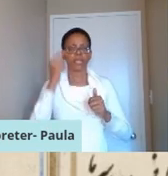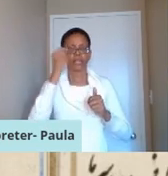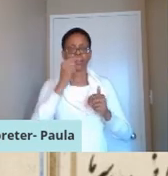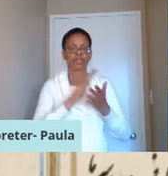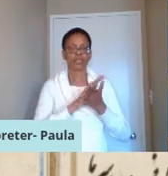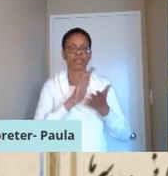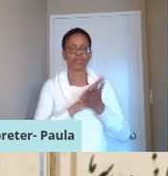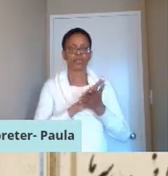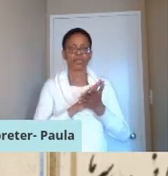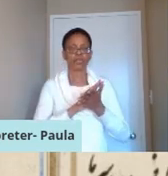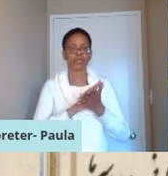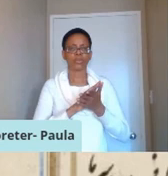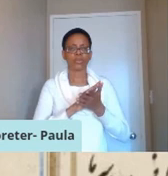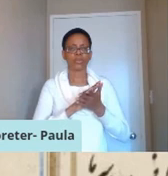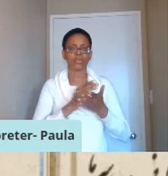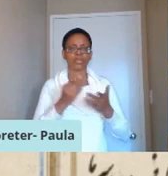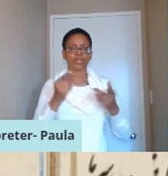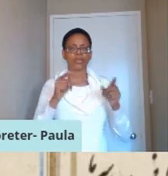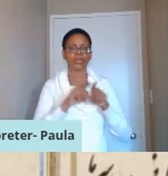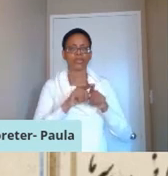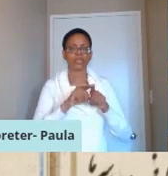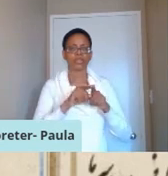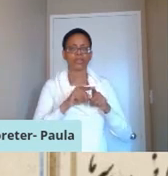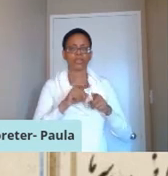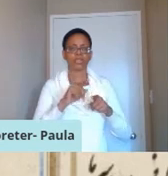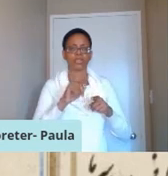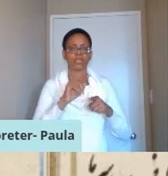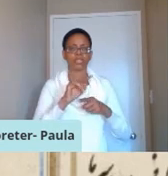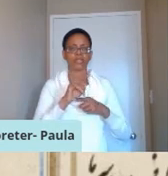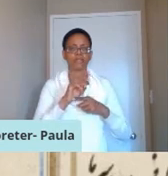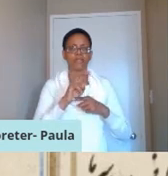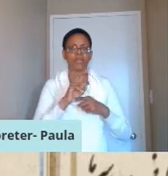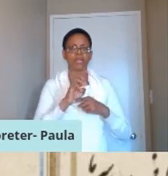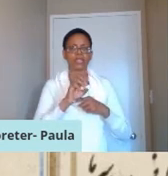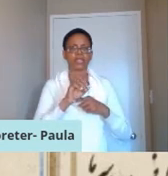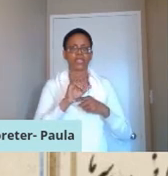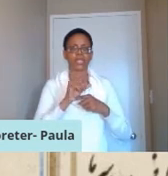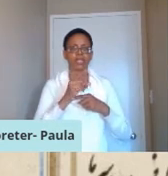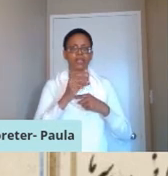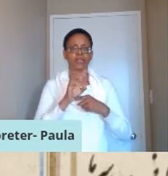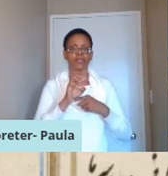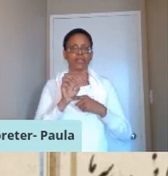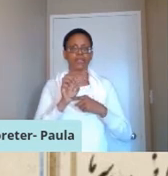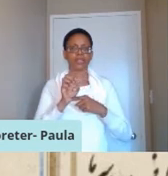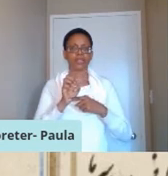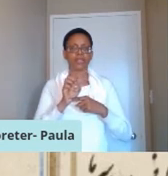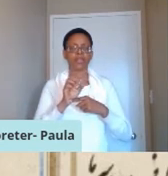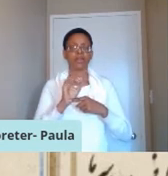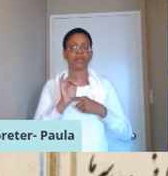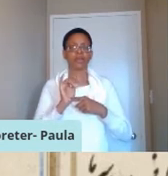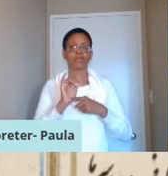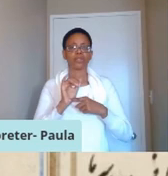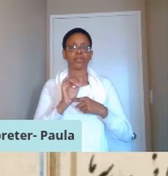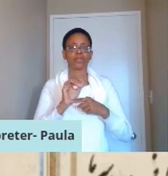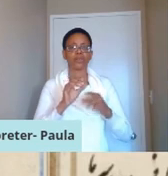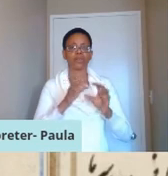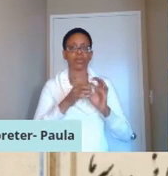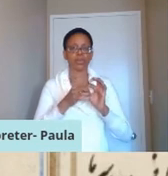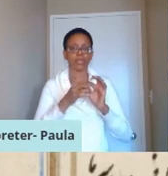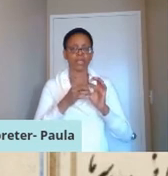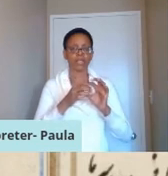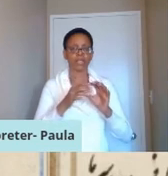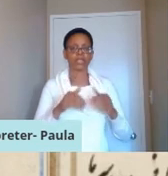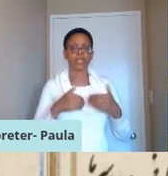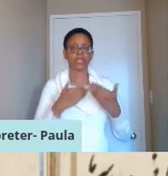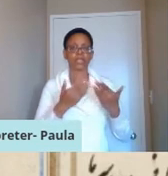the concept of al-qadar, the divine decree, and al-qadar, divine foreordination, and suggests that the